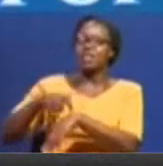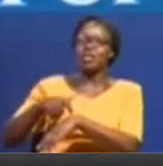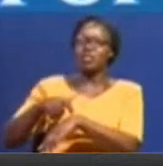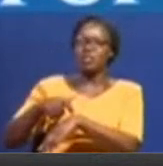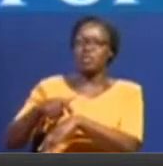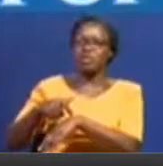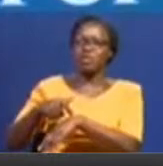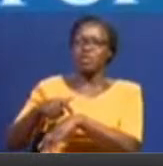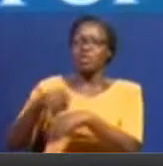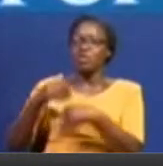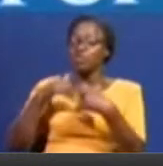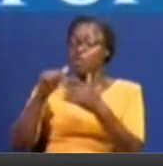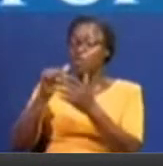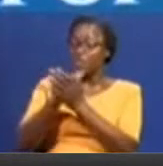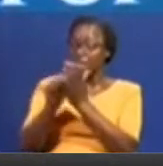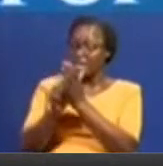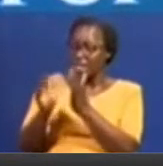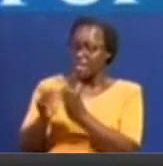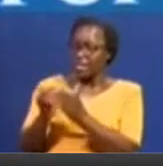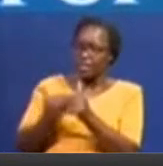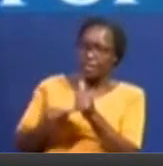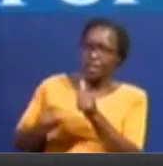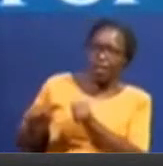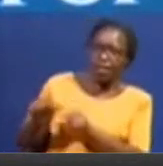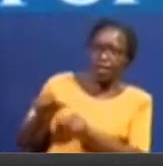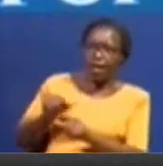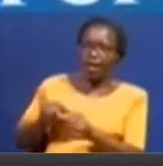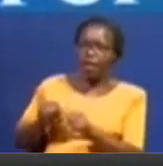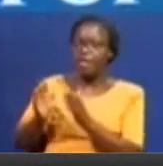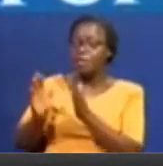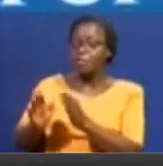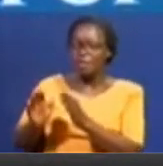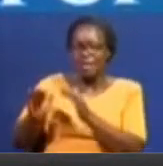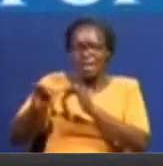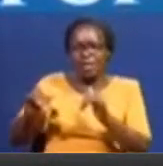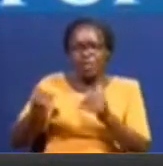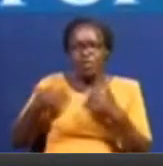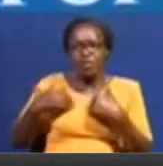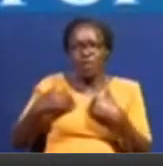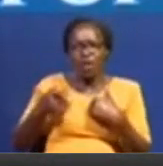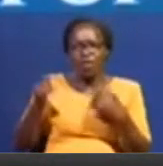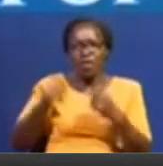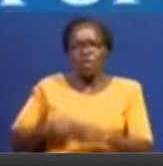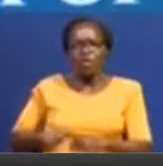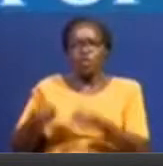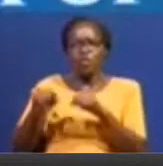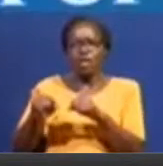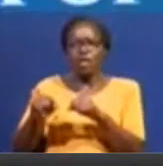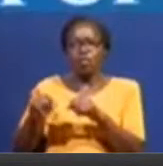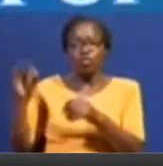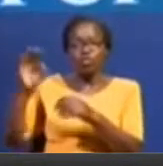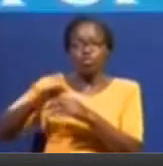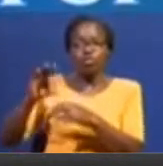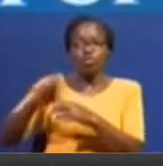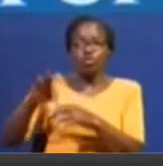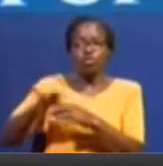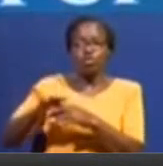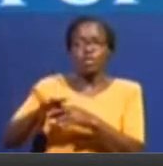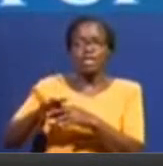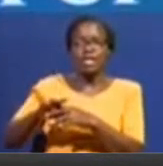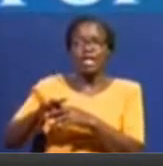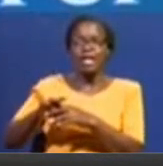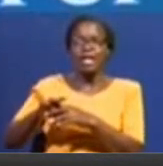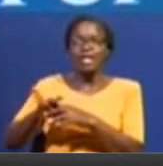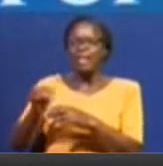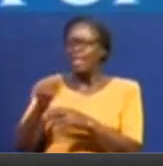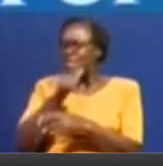have the agent surrounding the person. So that space that you have to be able to vote is